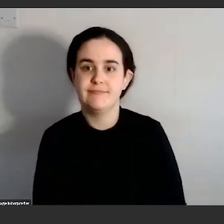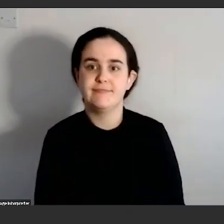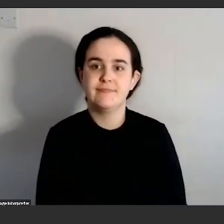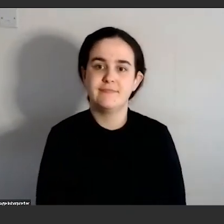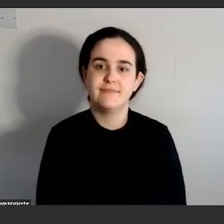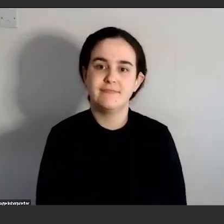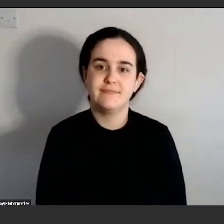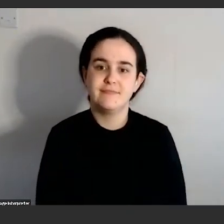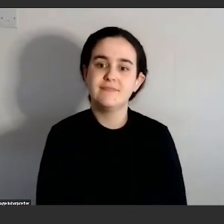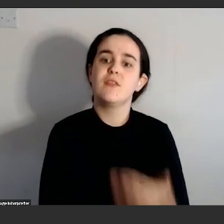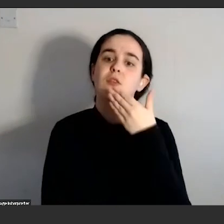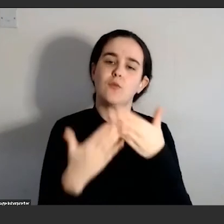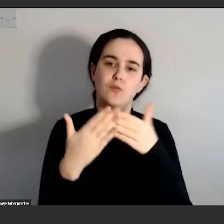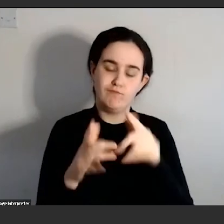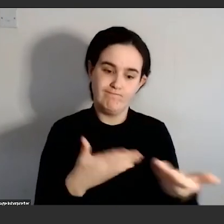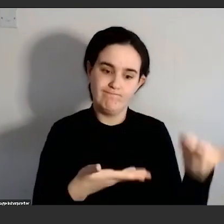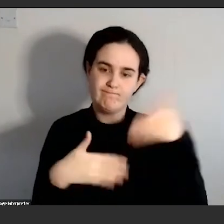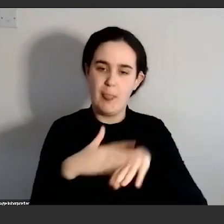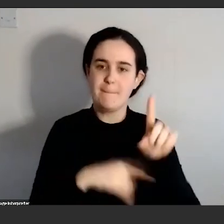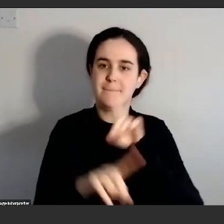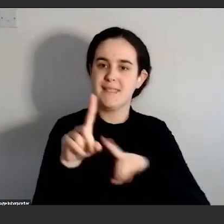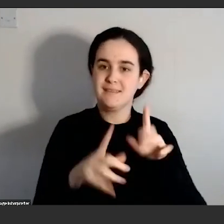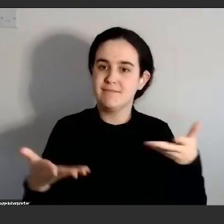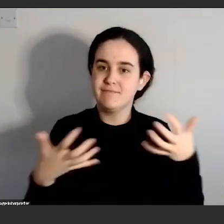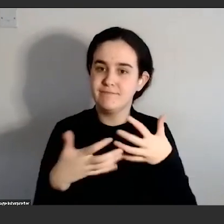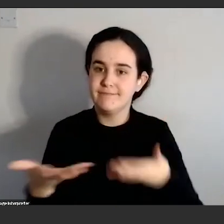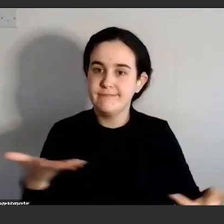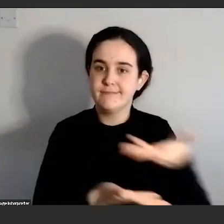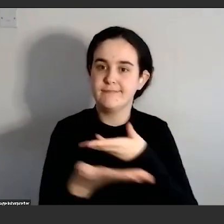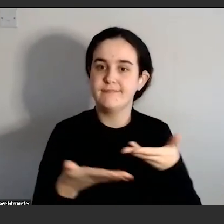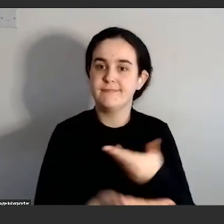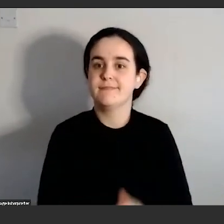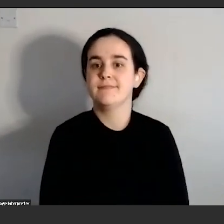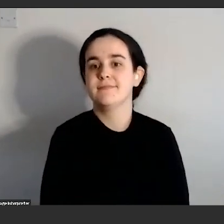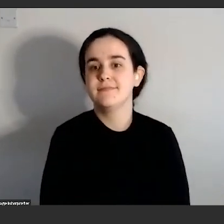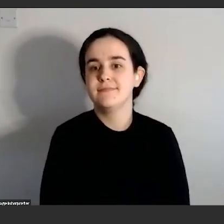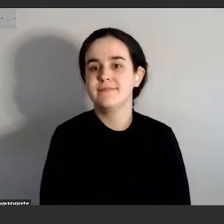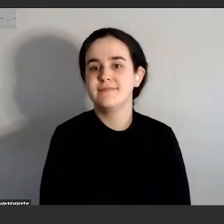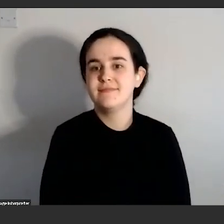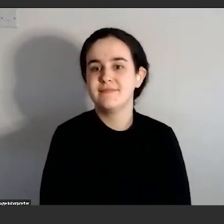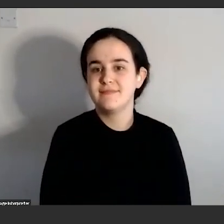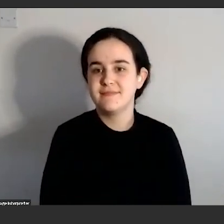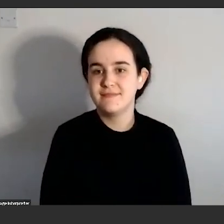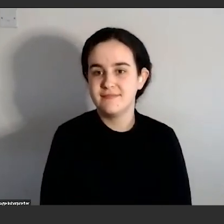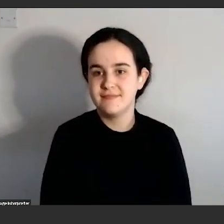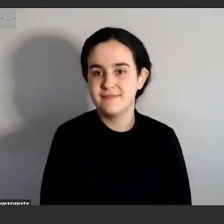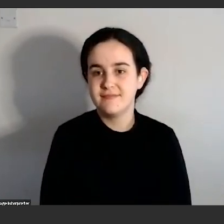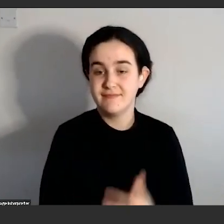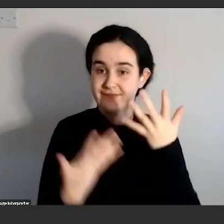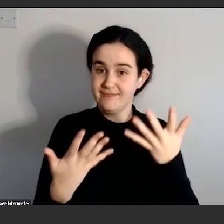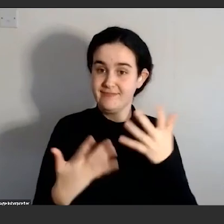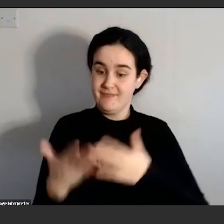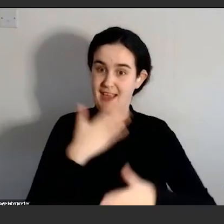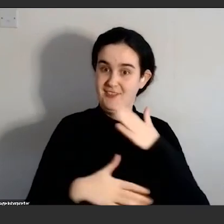here today. My name is Vladimir Chuk. I'm Executive Director, International Disability Alliance. So